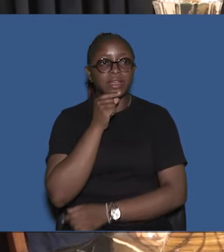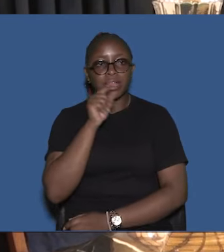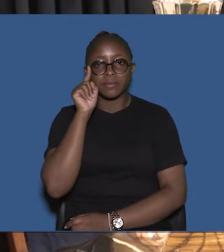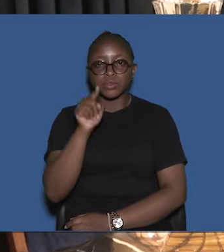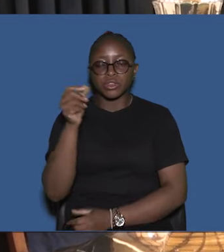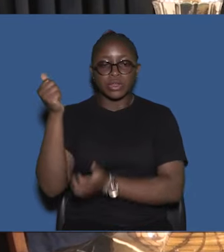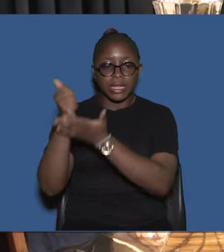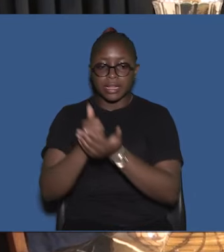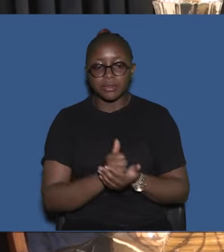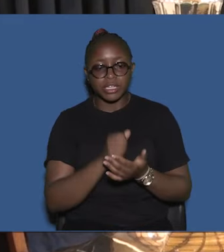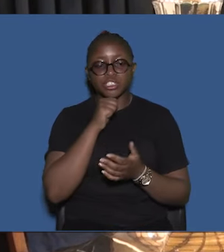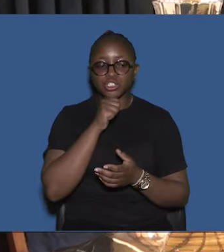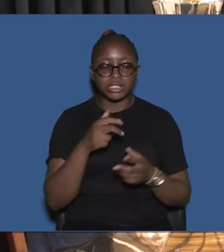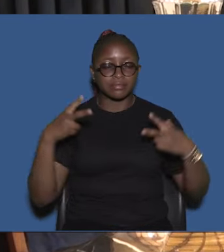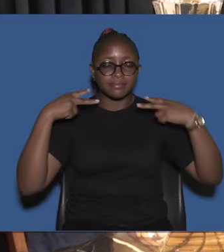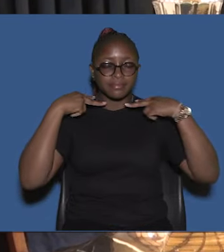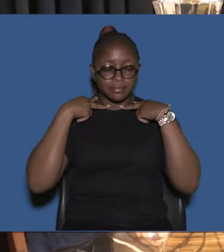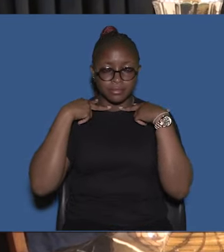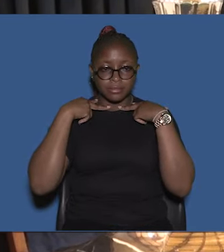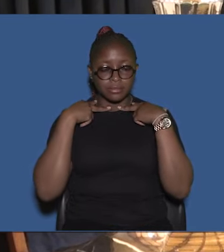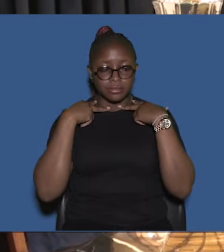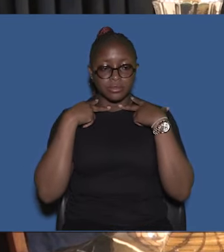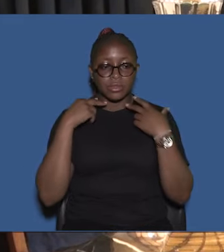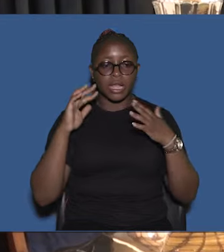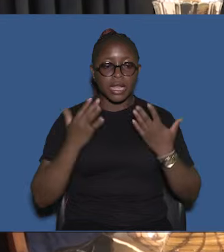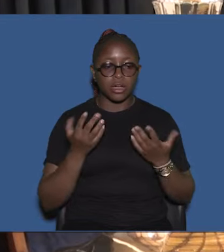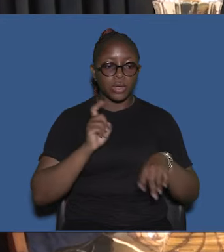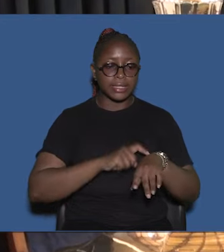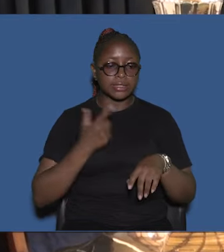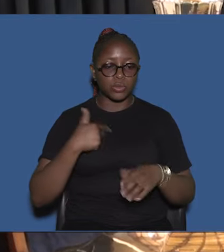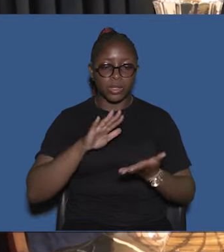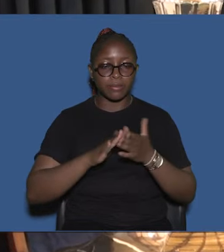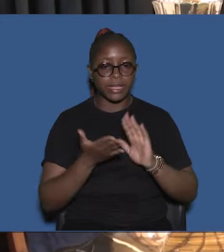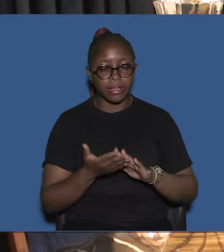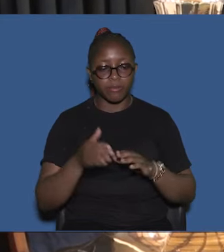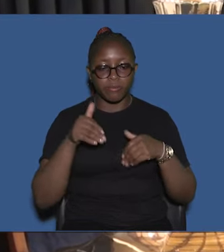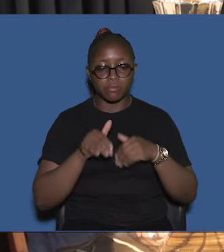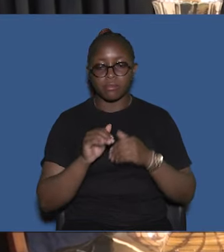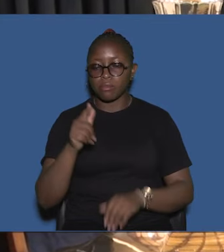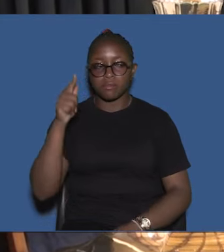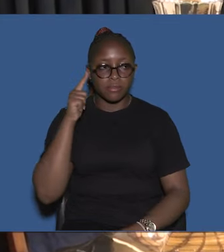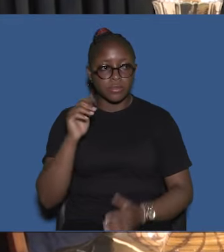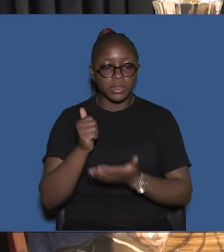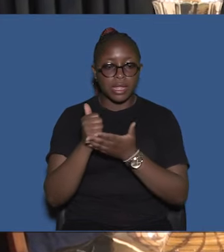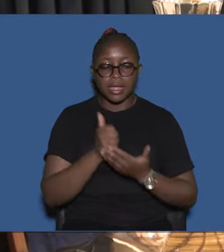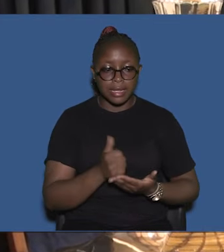up by becoming legalistic. Help us instead to